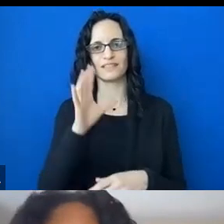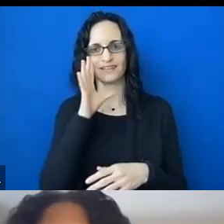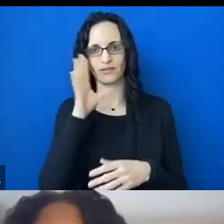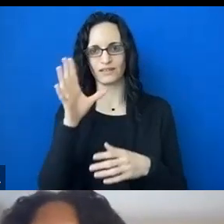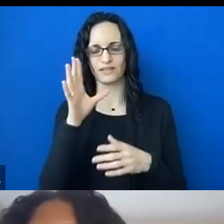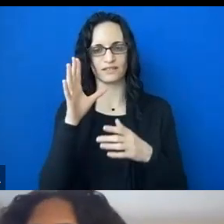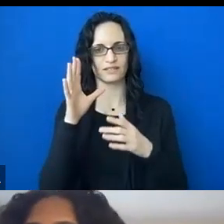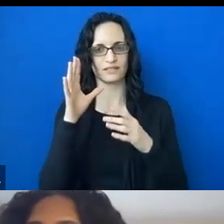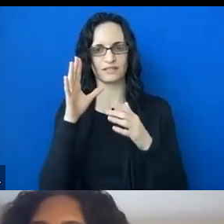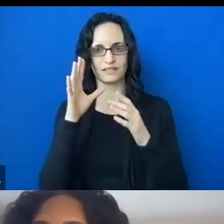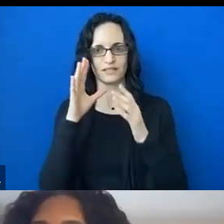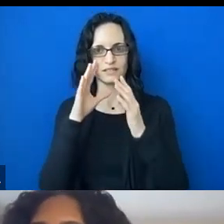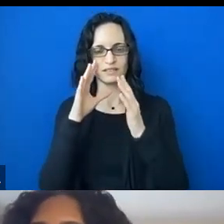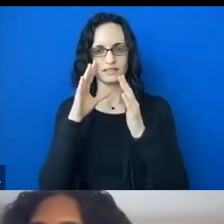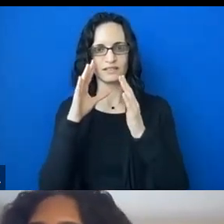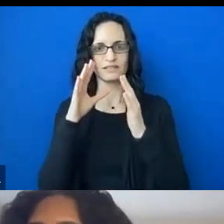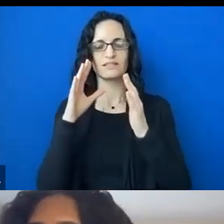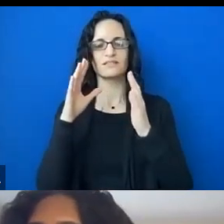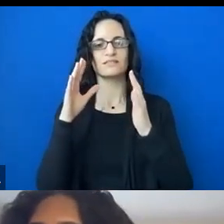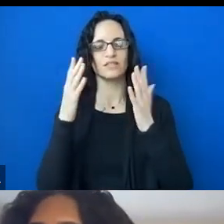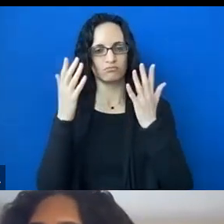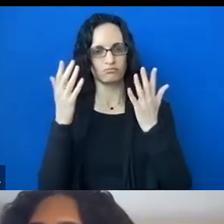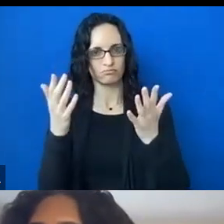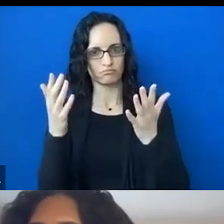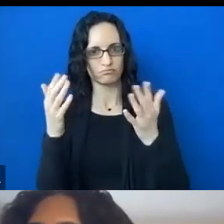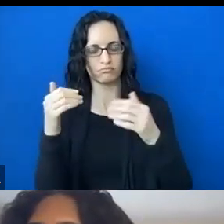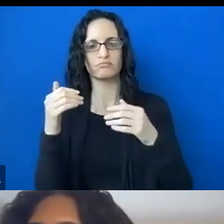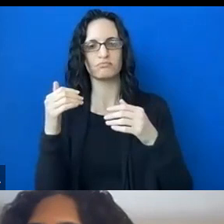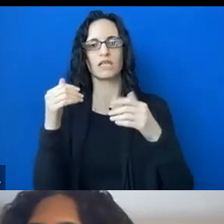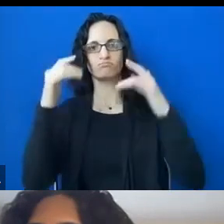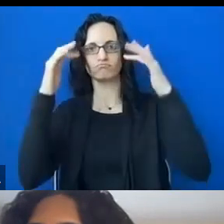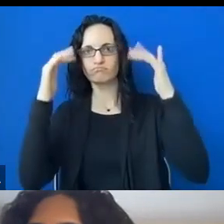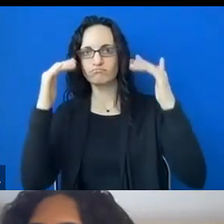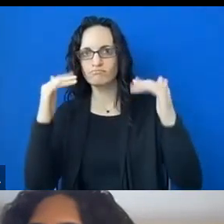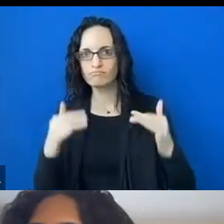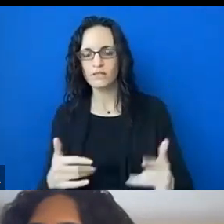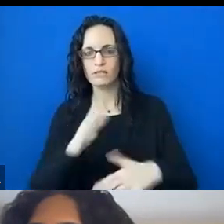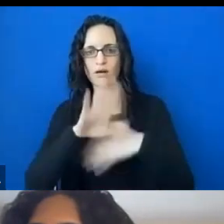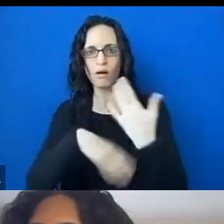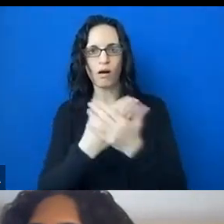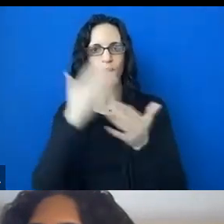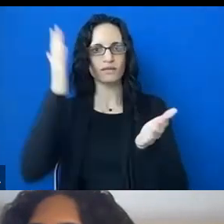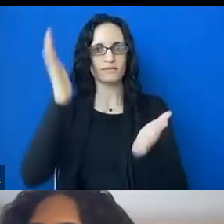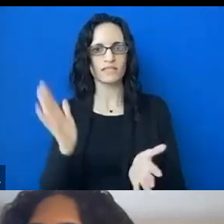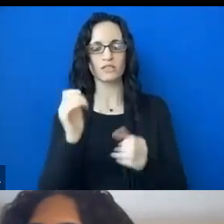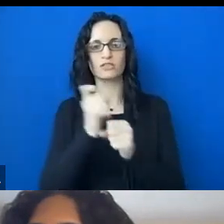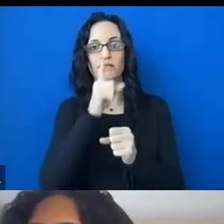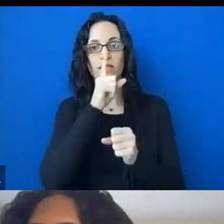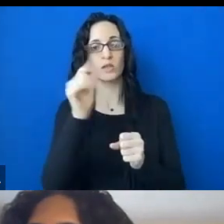until all of the speakers have that have expressed an interest have been heard.